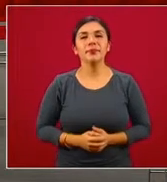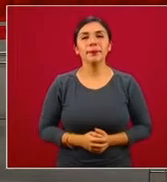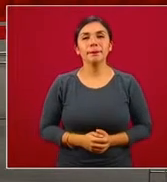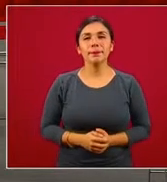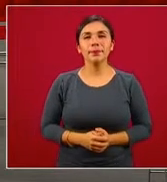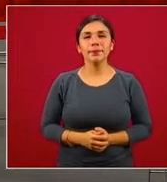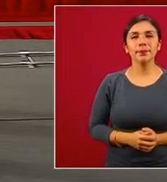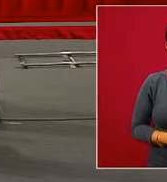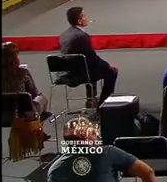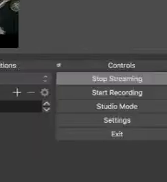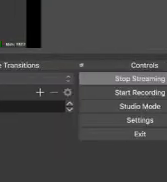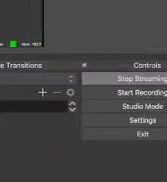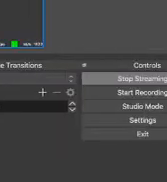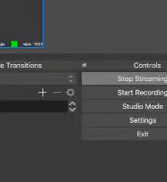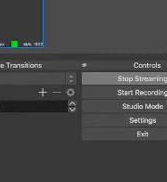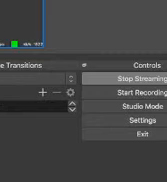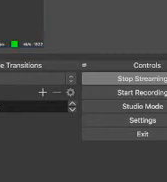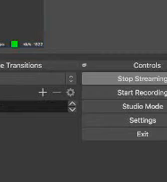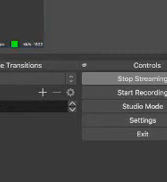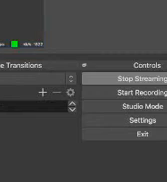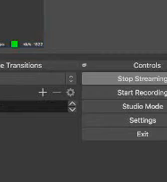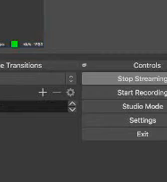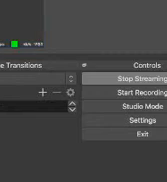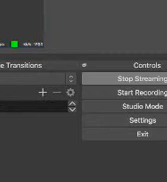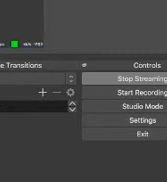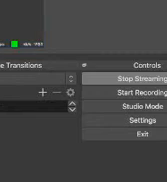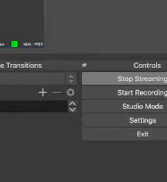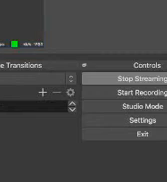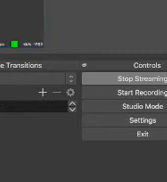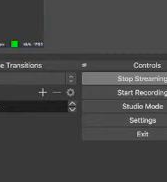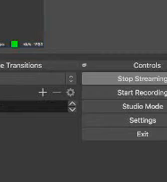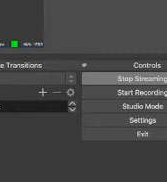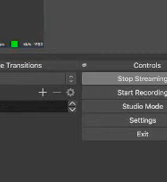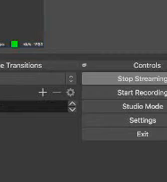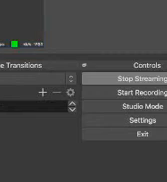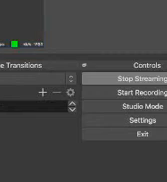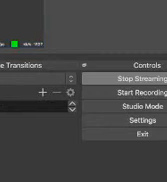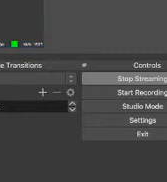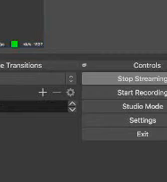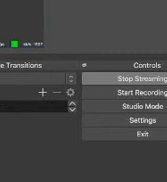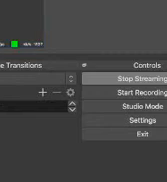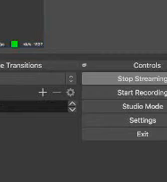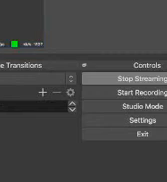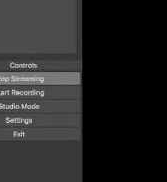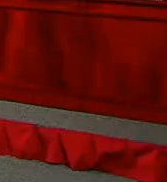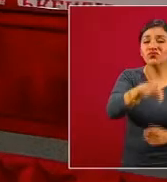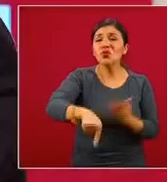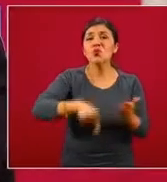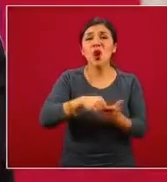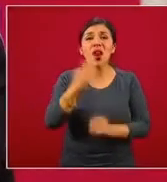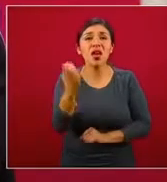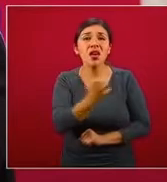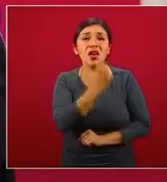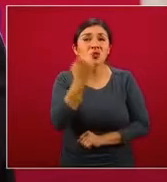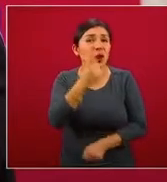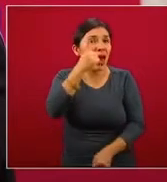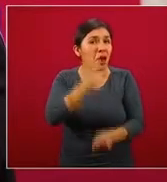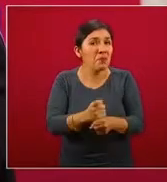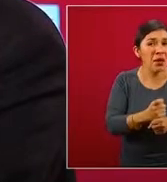physical space. So we have different angles from which to attack the subject matter